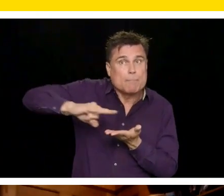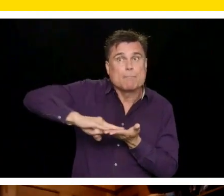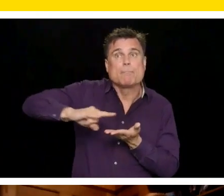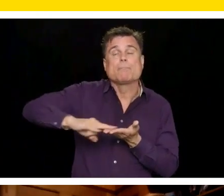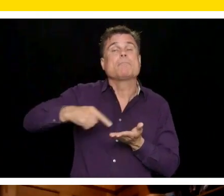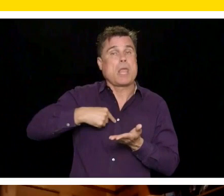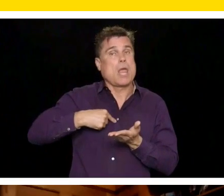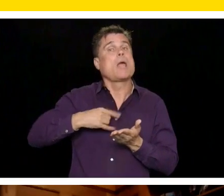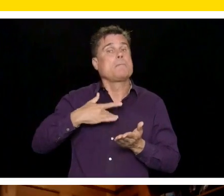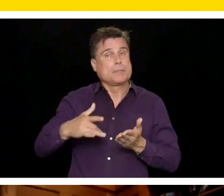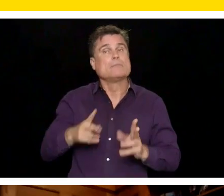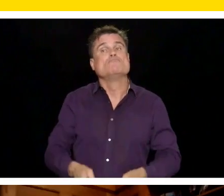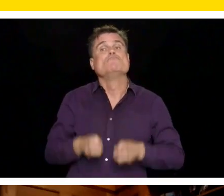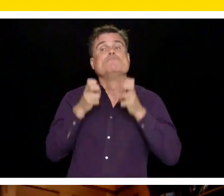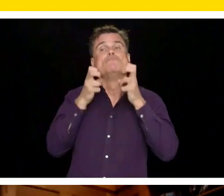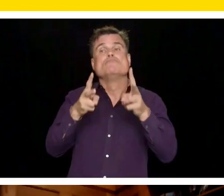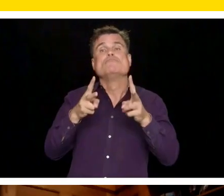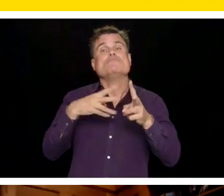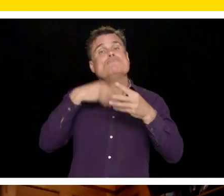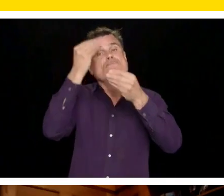out from, and we will have gotten